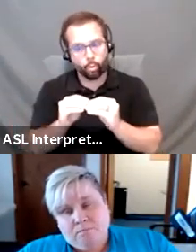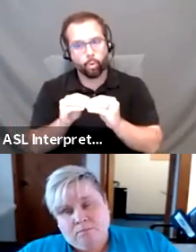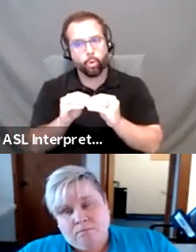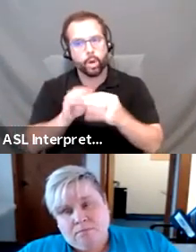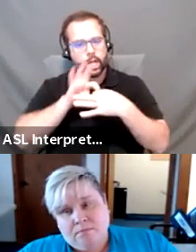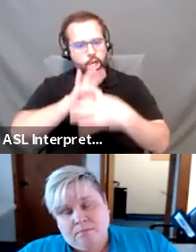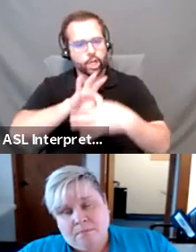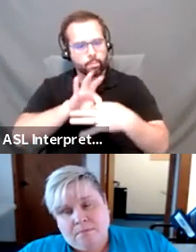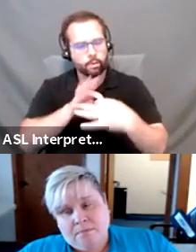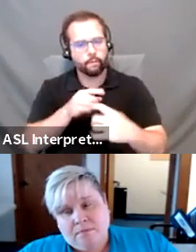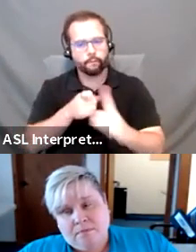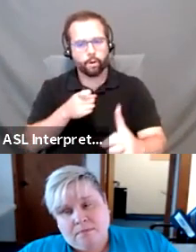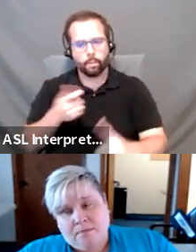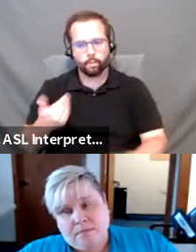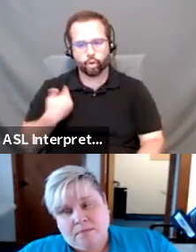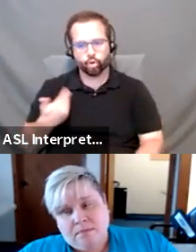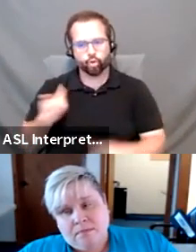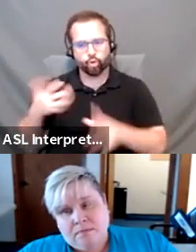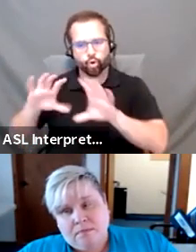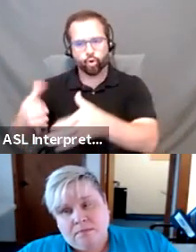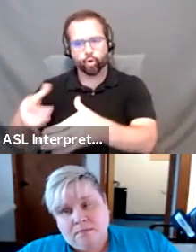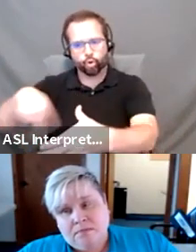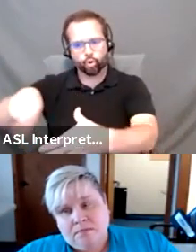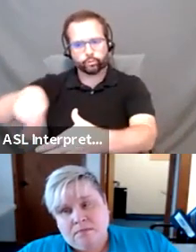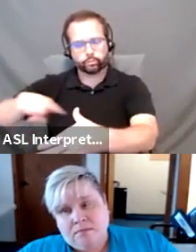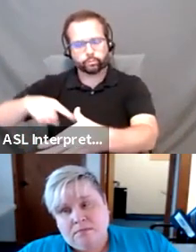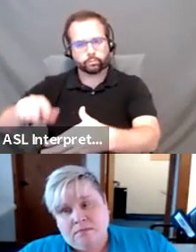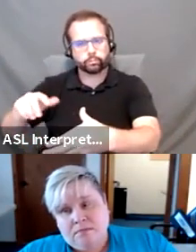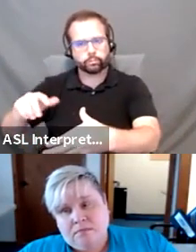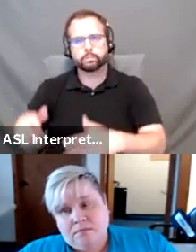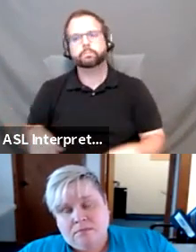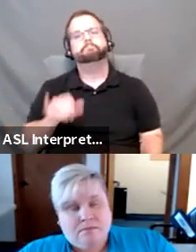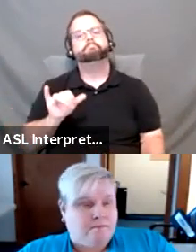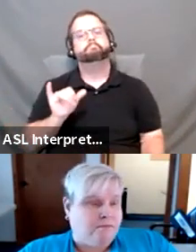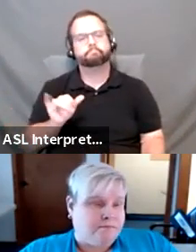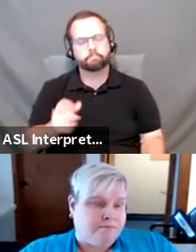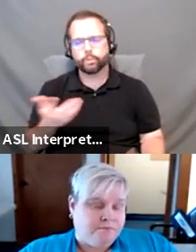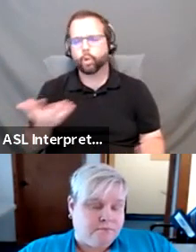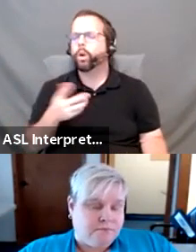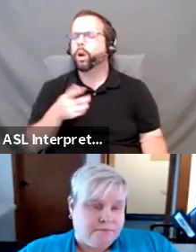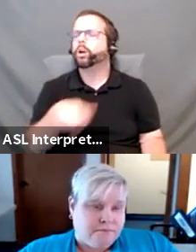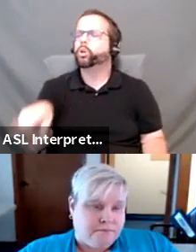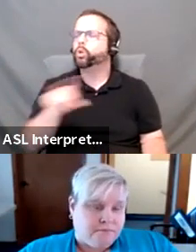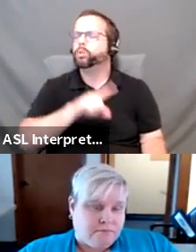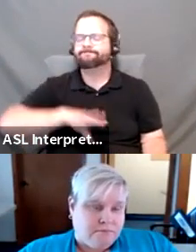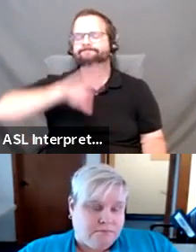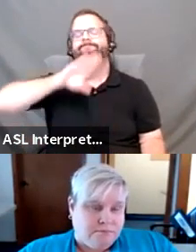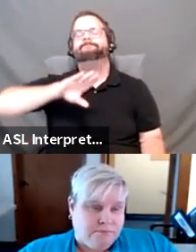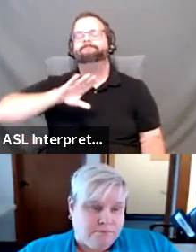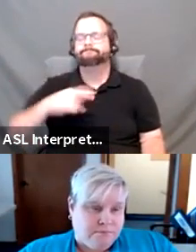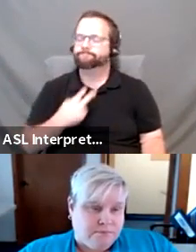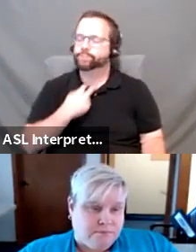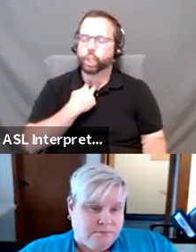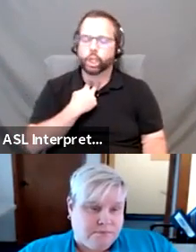are you at that you're stuck or that has become a little bit of a barrier or you're not sure how to navigate?